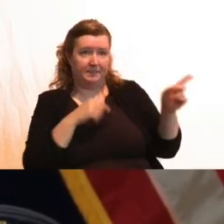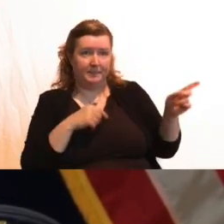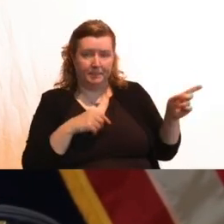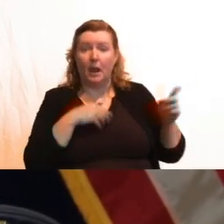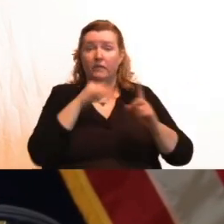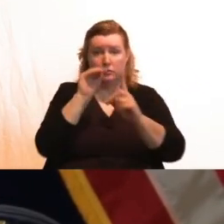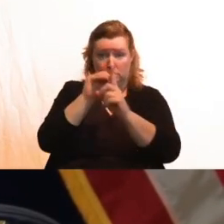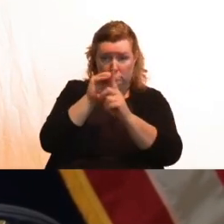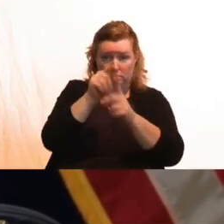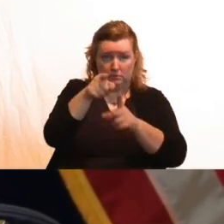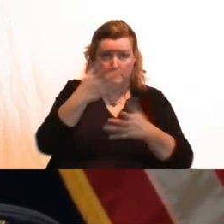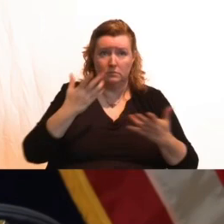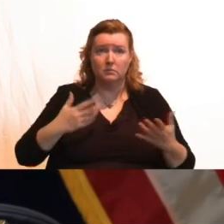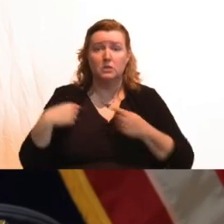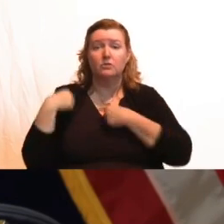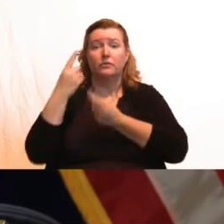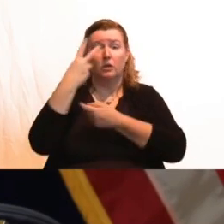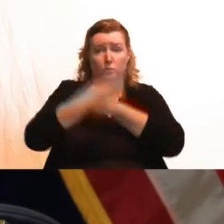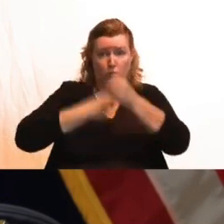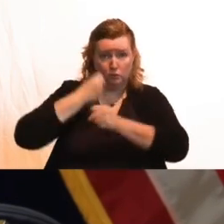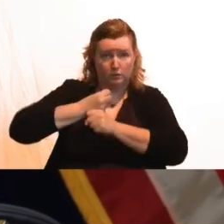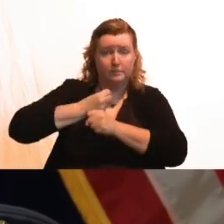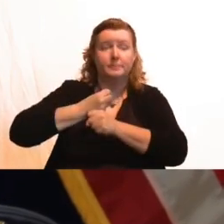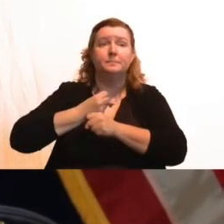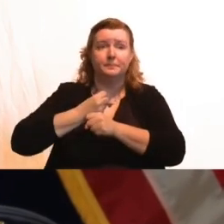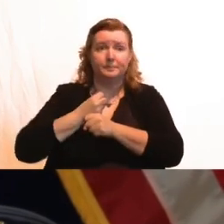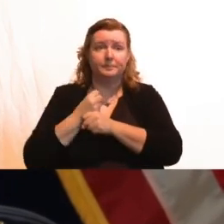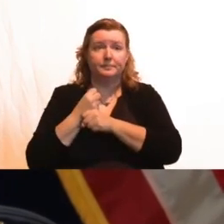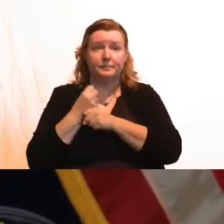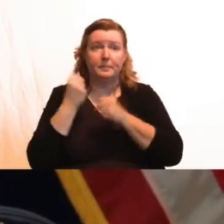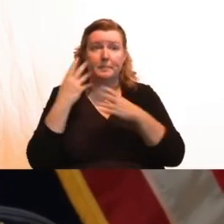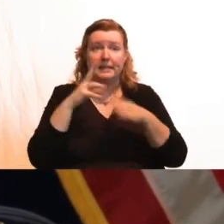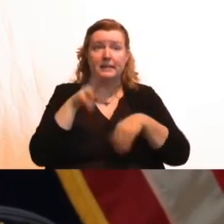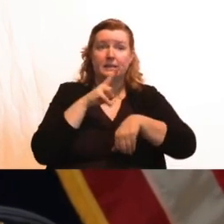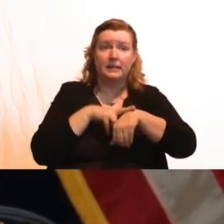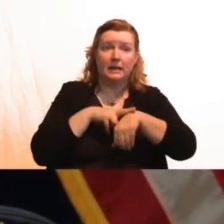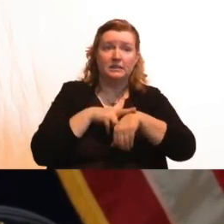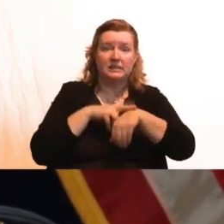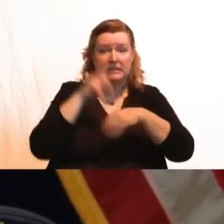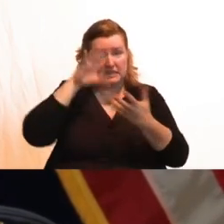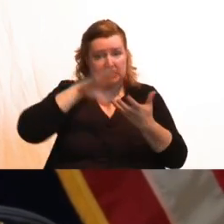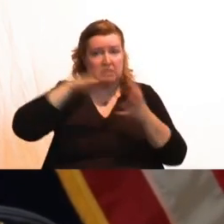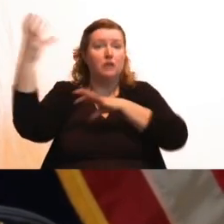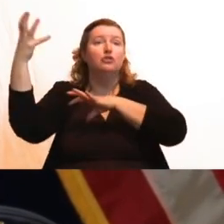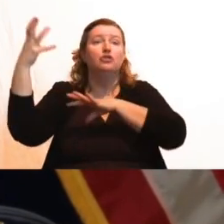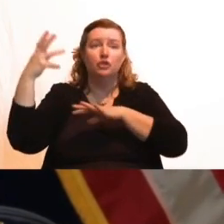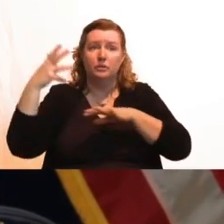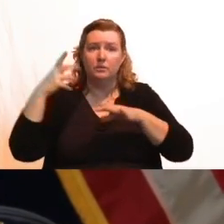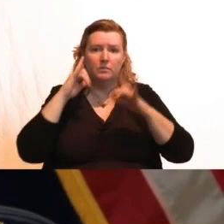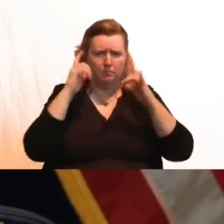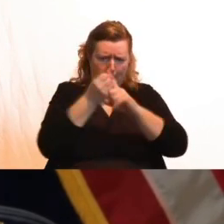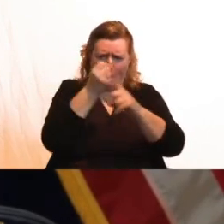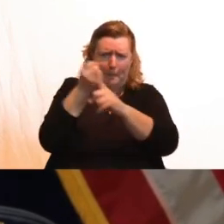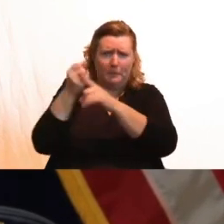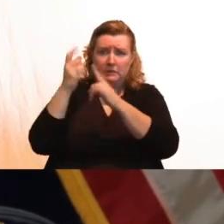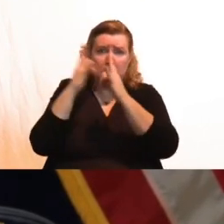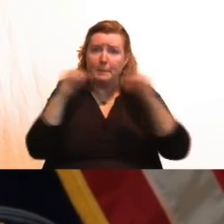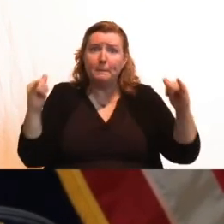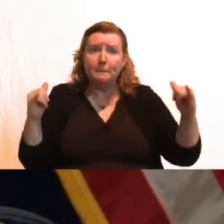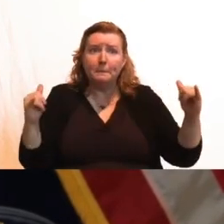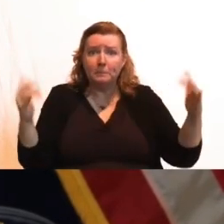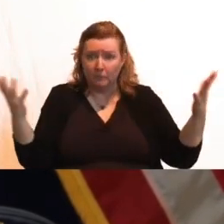same time. Orlean, Isaias, Henri. I remember the same week that Ida hit us with